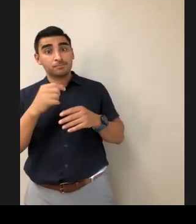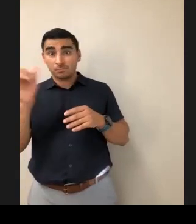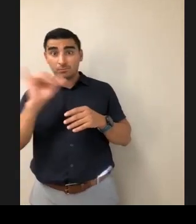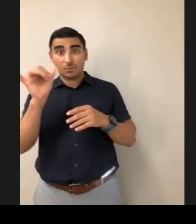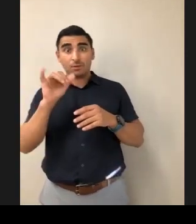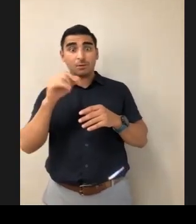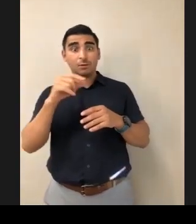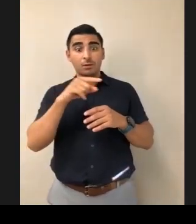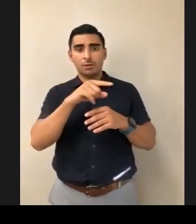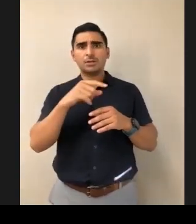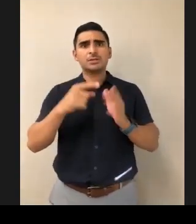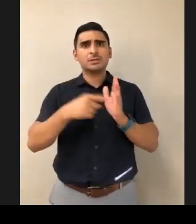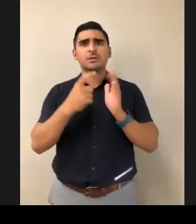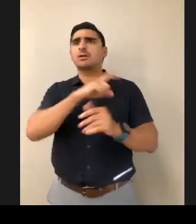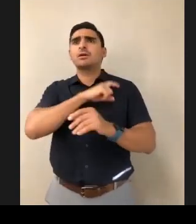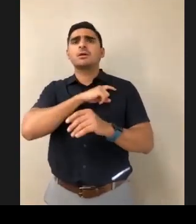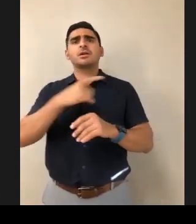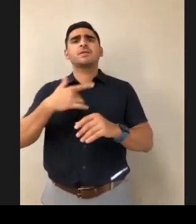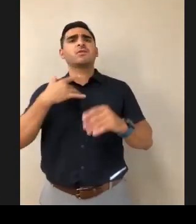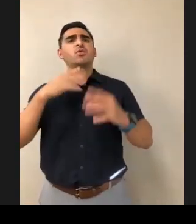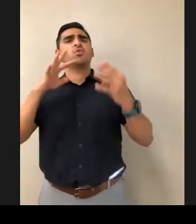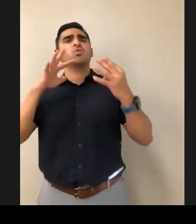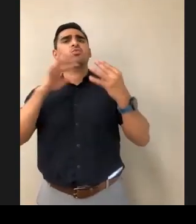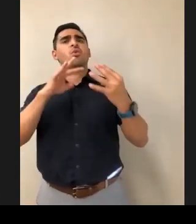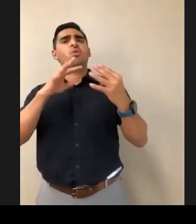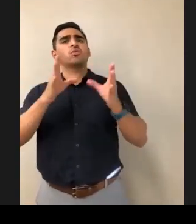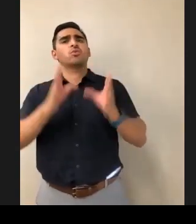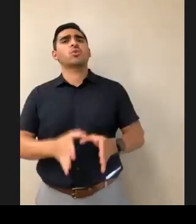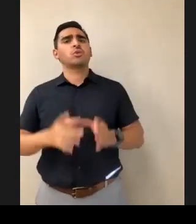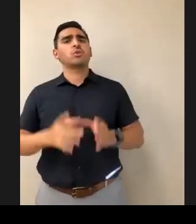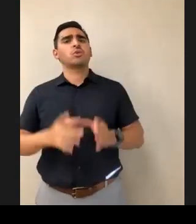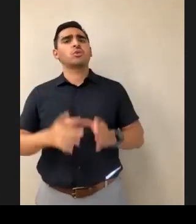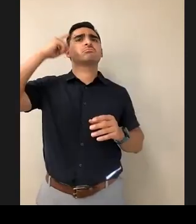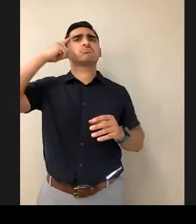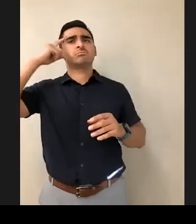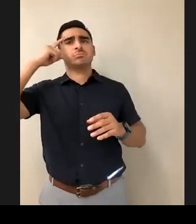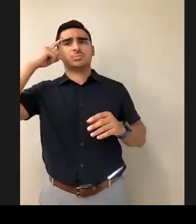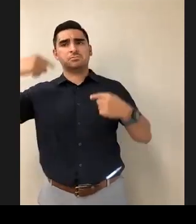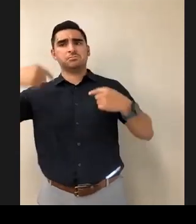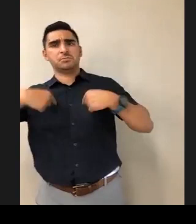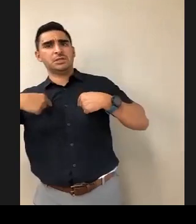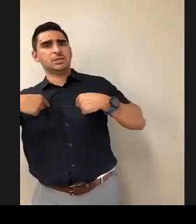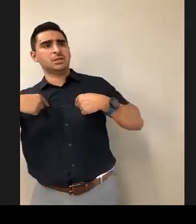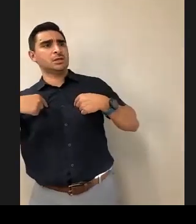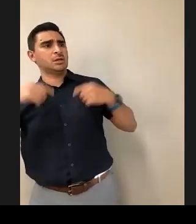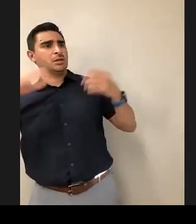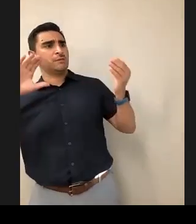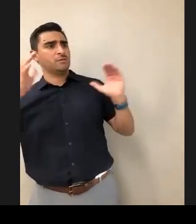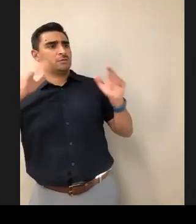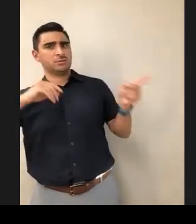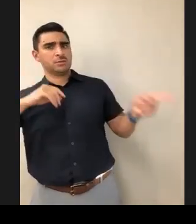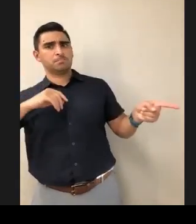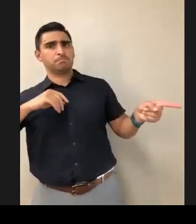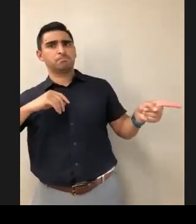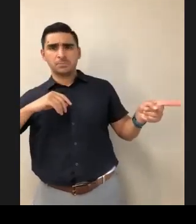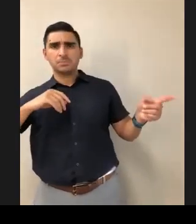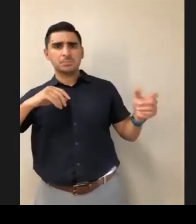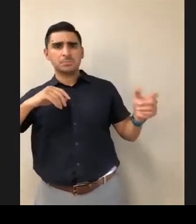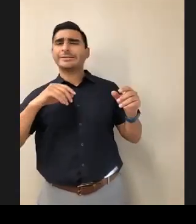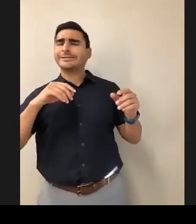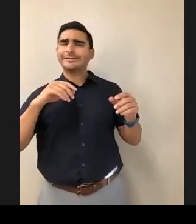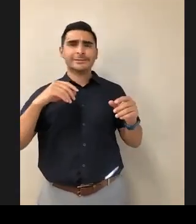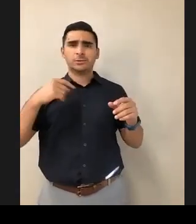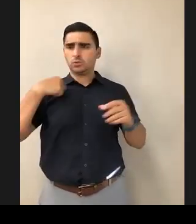warrior mentality that a lot of officers have, and the, you know, us versus them, that, you know, they enforce the